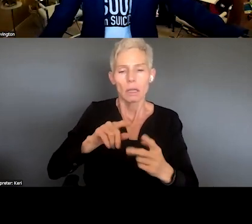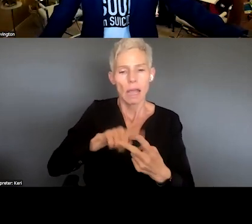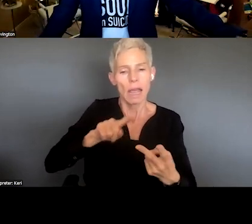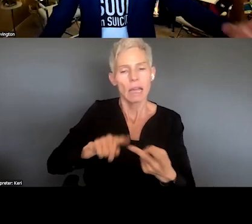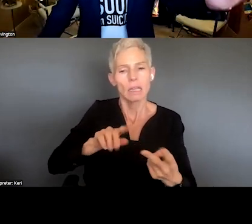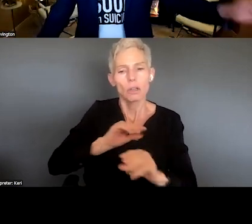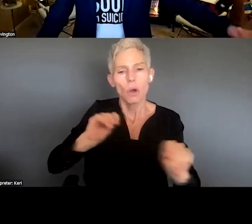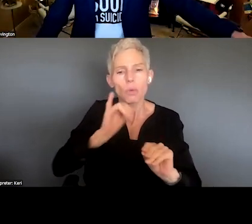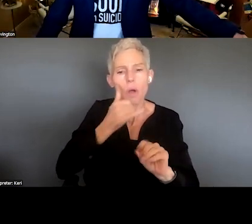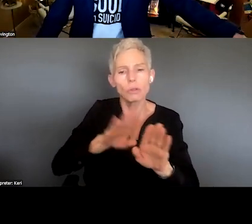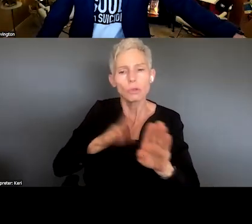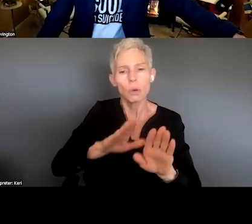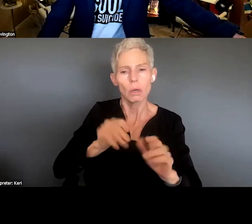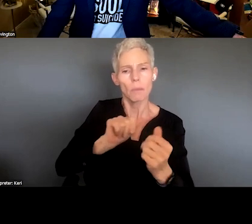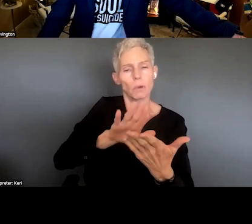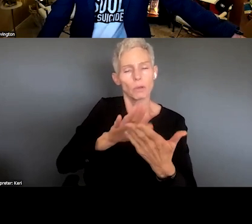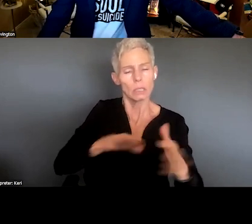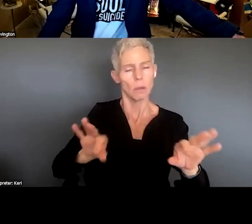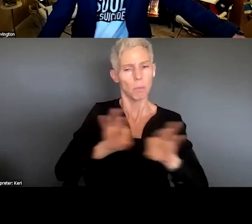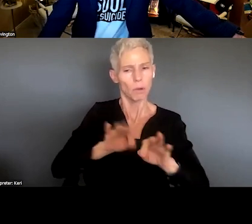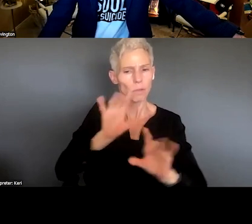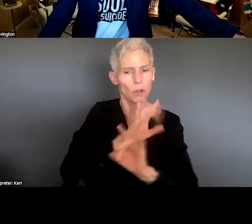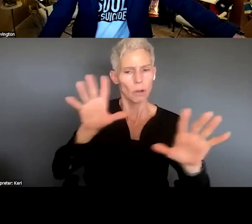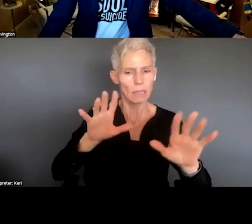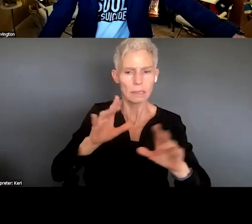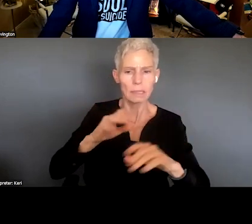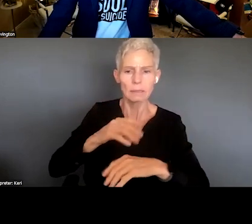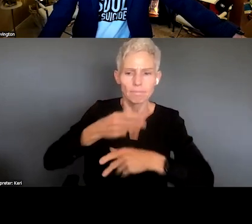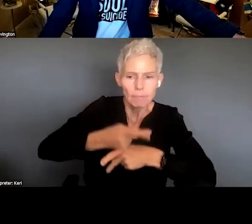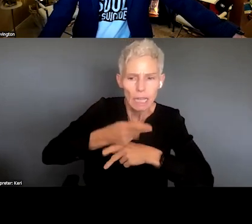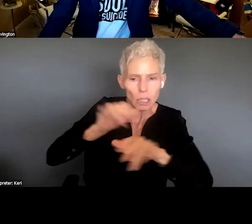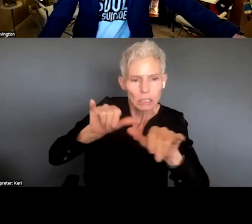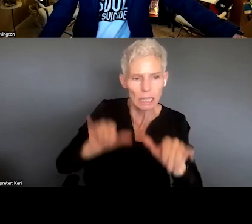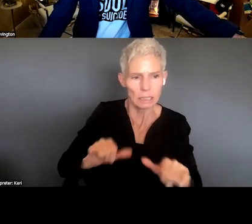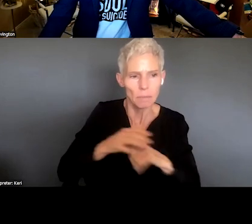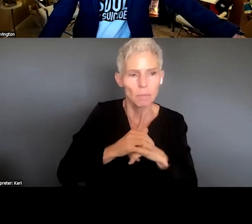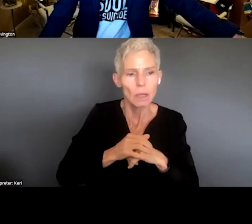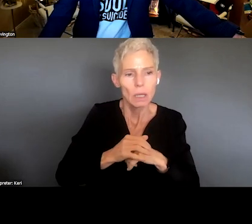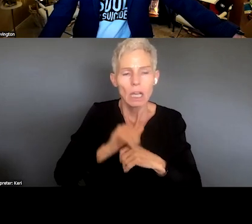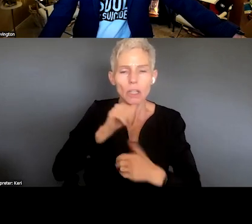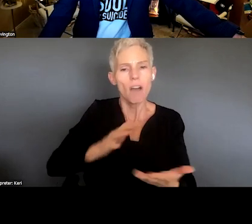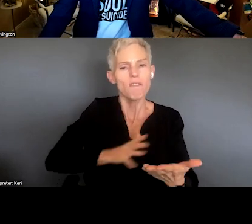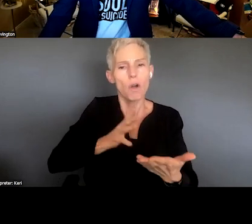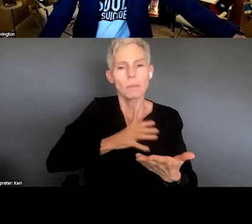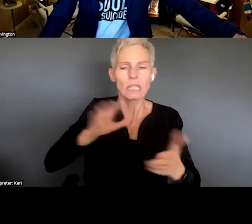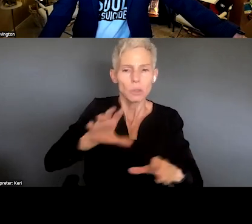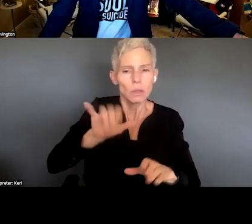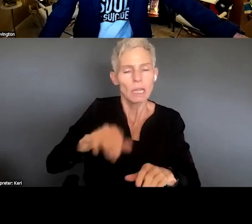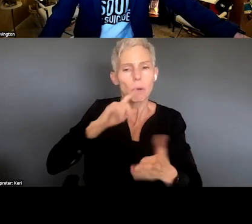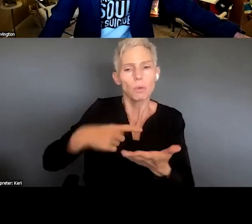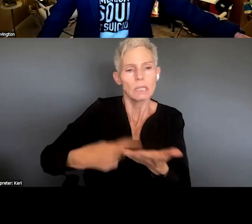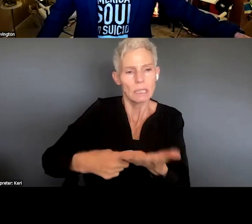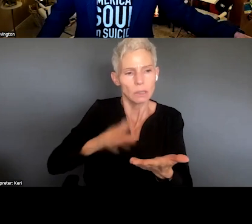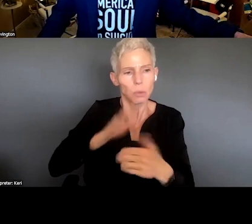care system, especially for those at higher need. So we've got an over-under. We're not going to do this formally. We're just going to talk this through a little bit. But we did